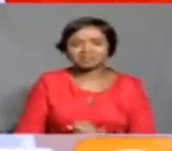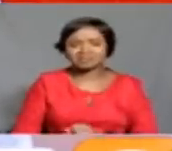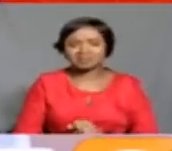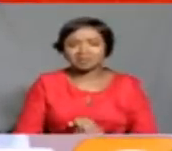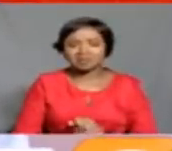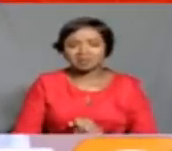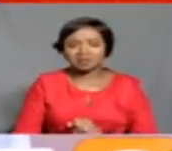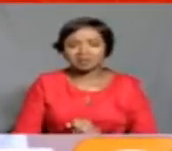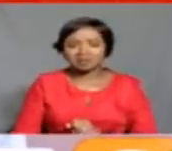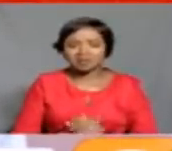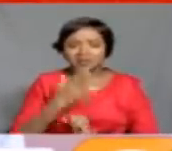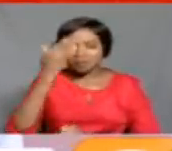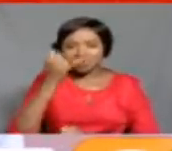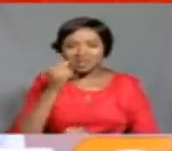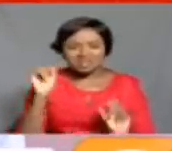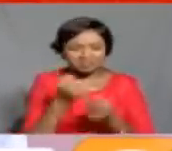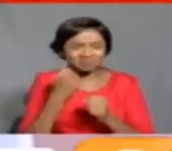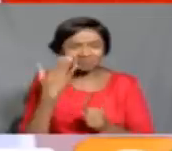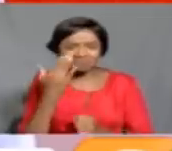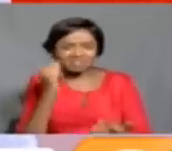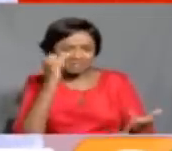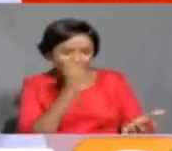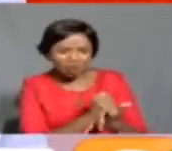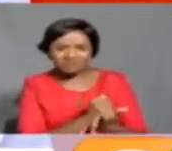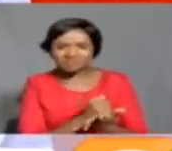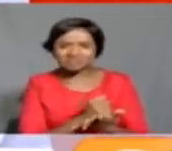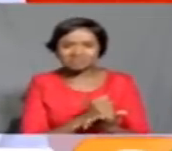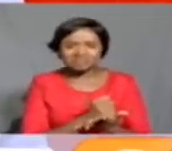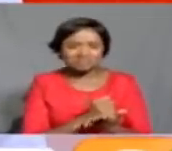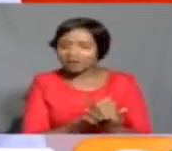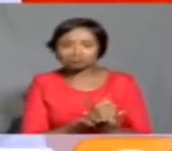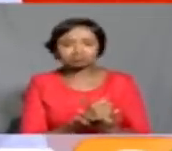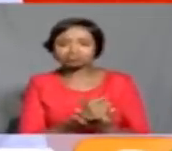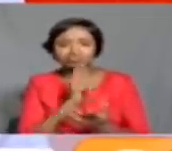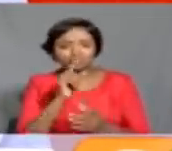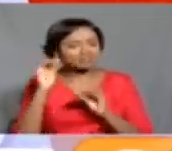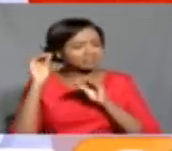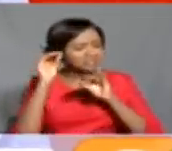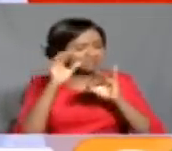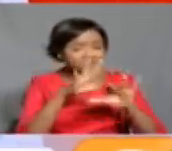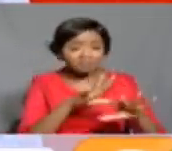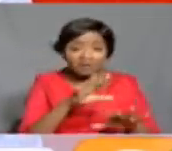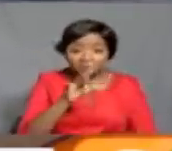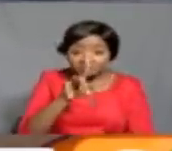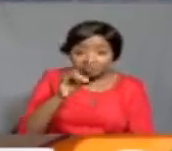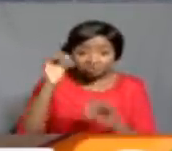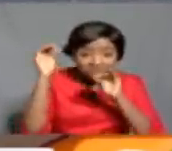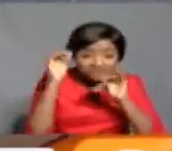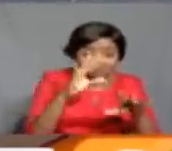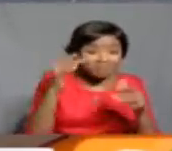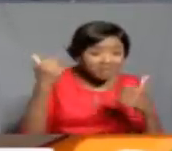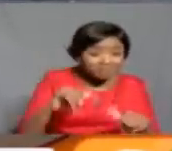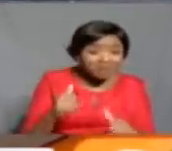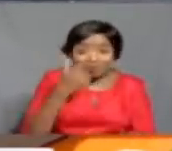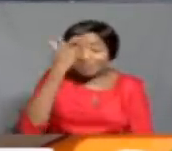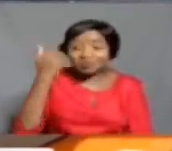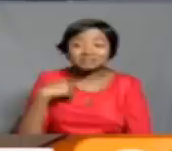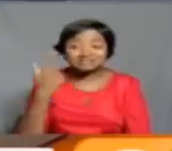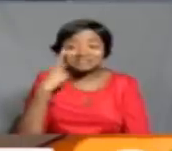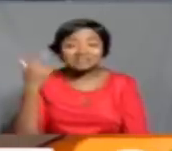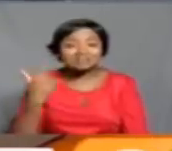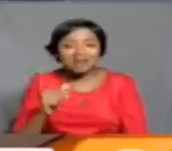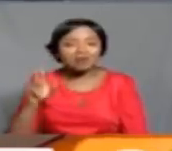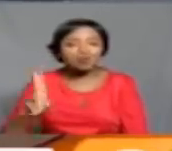can't associate them with offices the same way you do accountants. But have you know? We not been inspired because we haven't seen President Uhuru Kenyatta